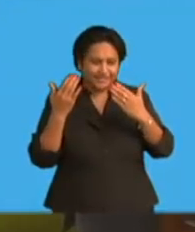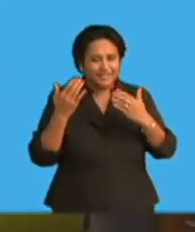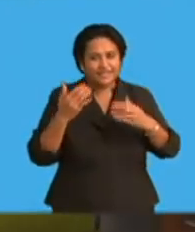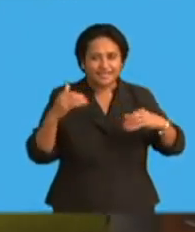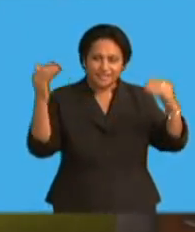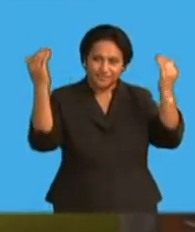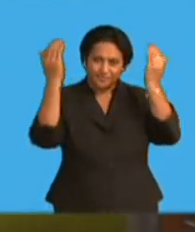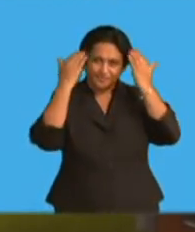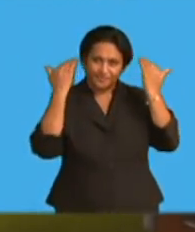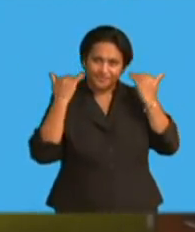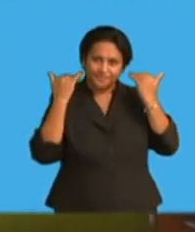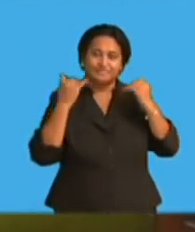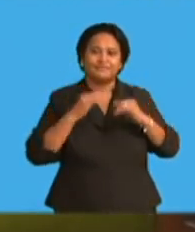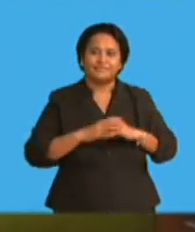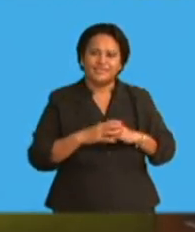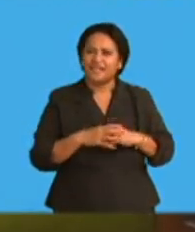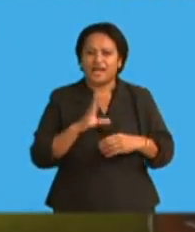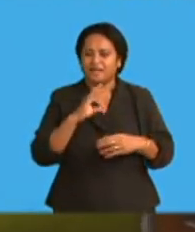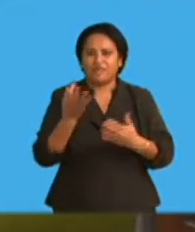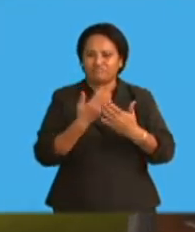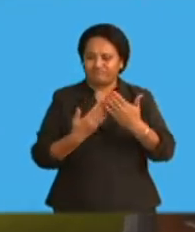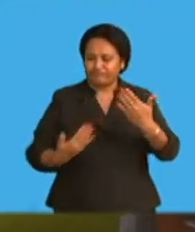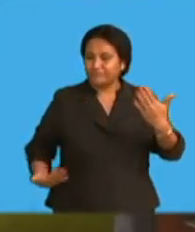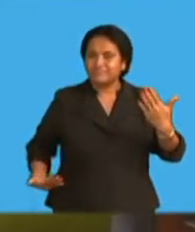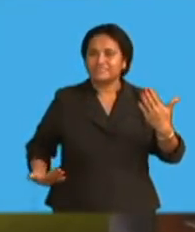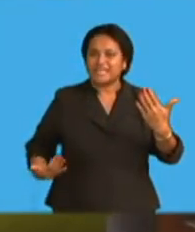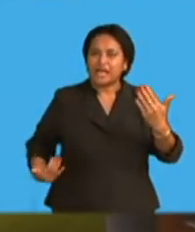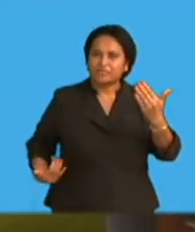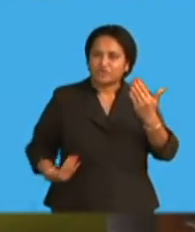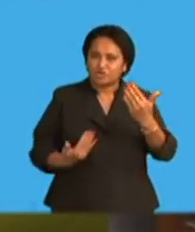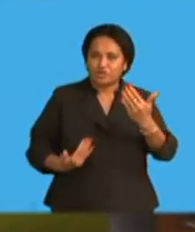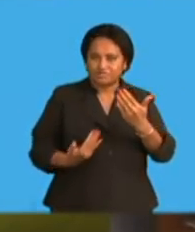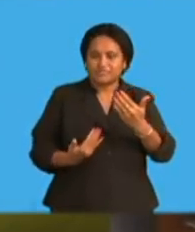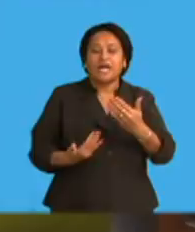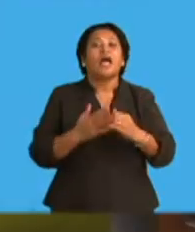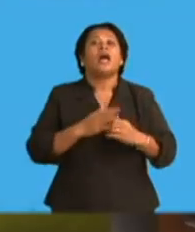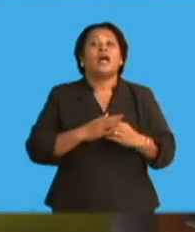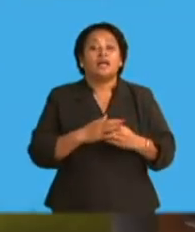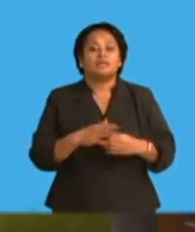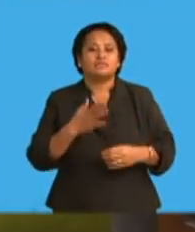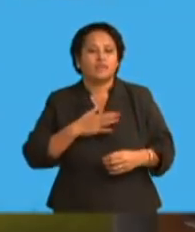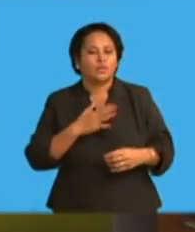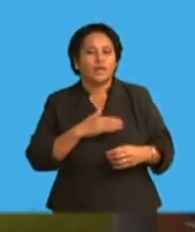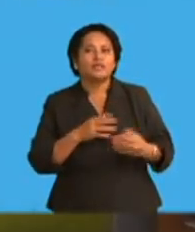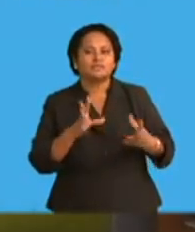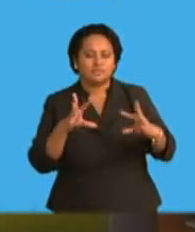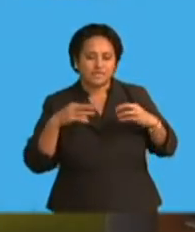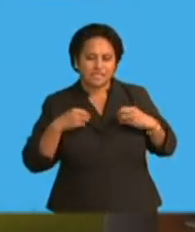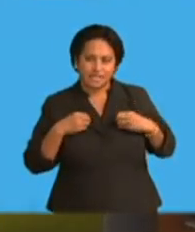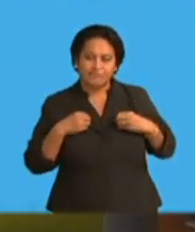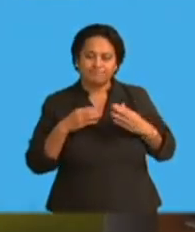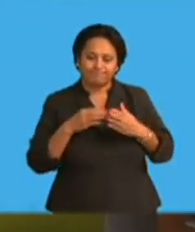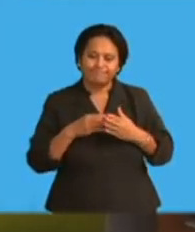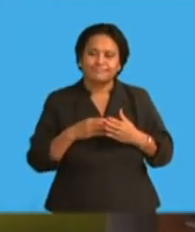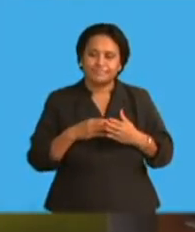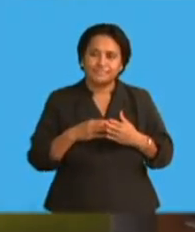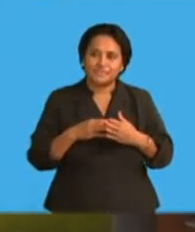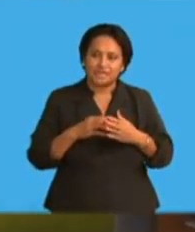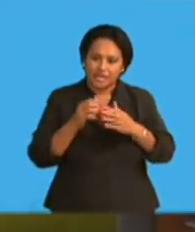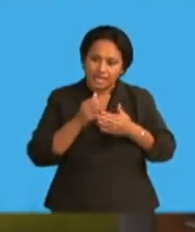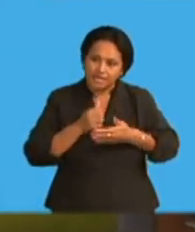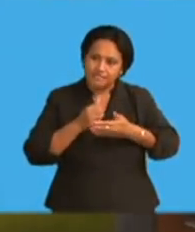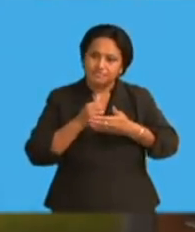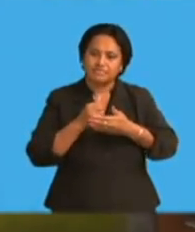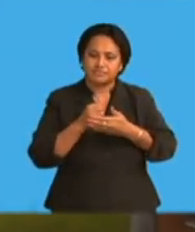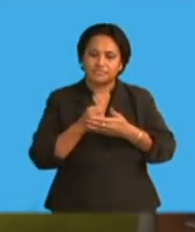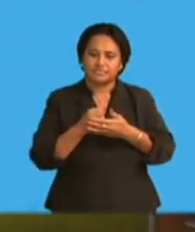Madam Speaker, I won't be very long. Madam Speaker, again, I'd like to recognize the fact that the Honourable Prime Minister is away